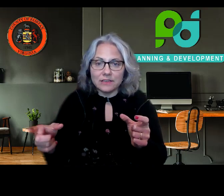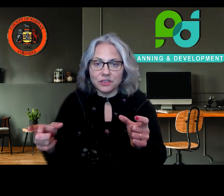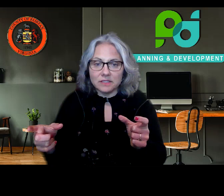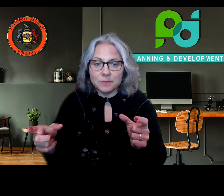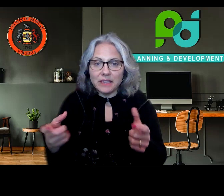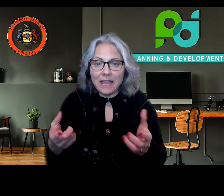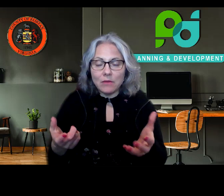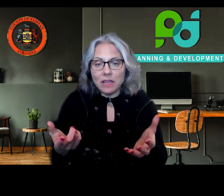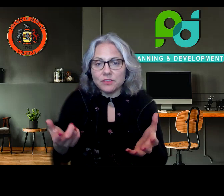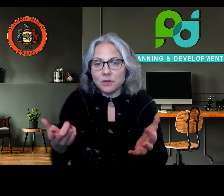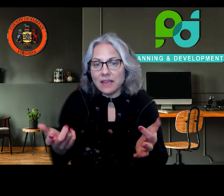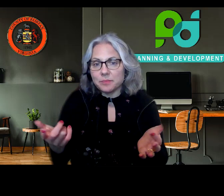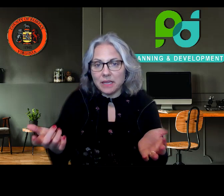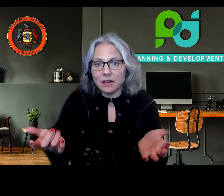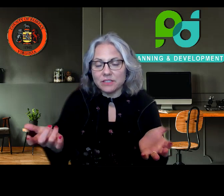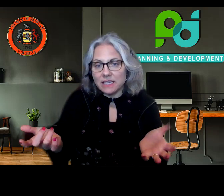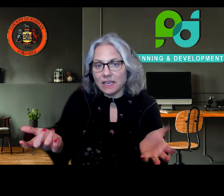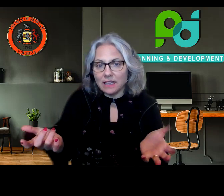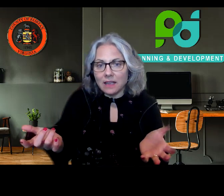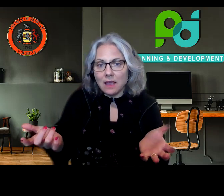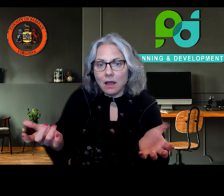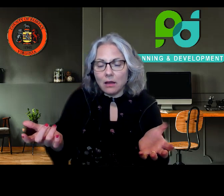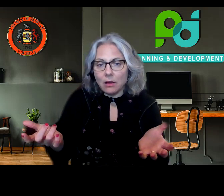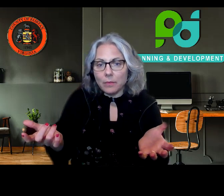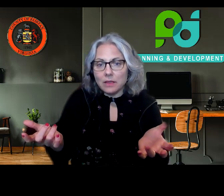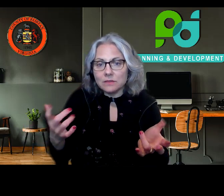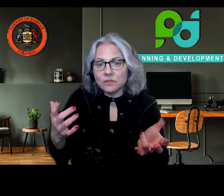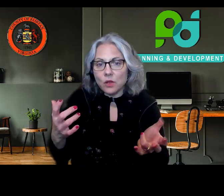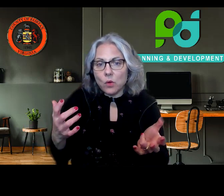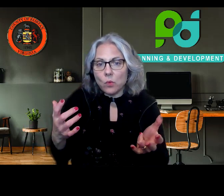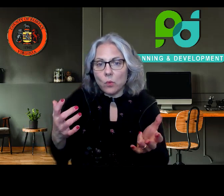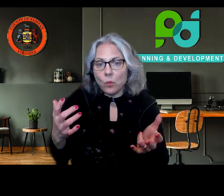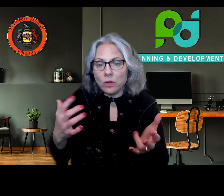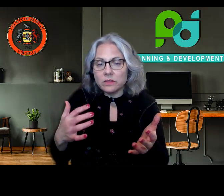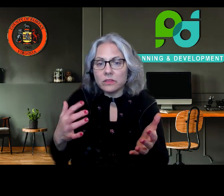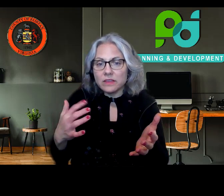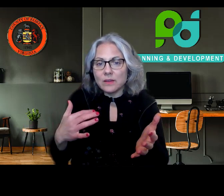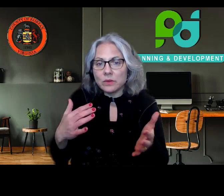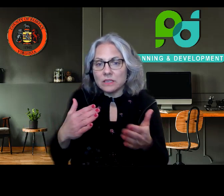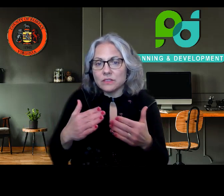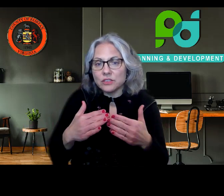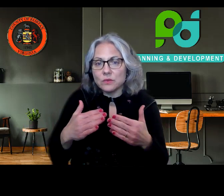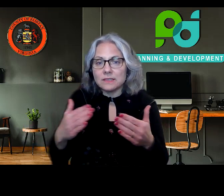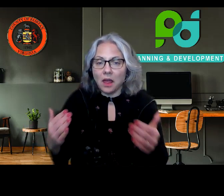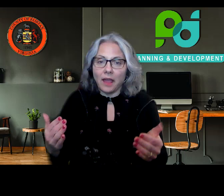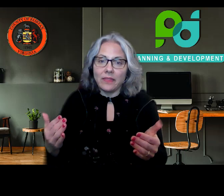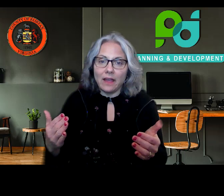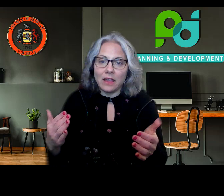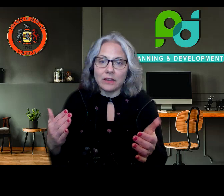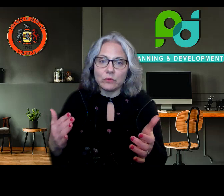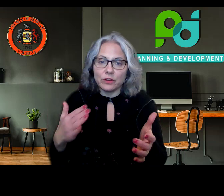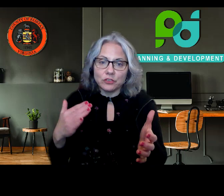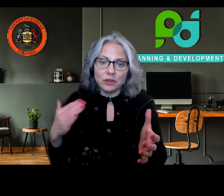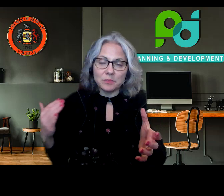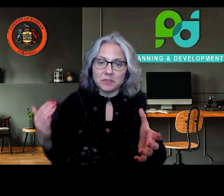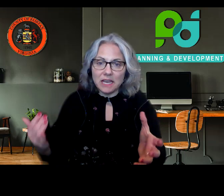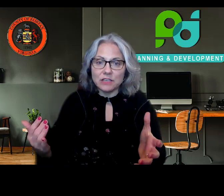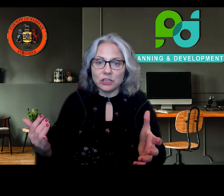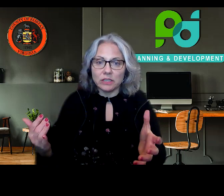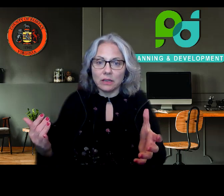rail stations, but the county also has BRT. And so one of the things that we need to do is align that kind of with